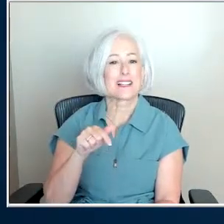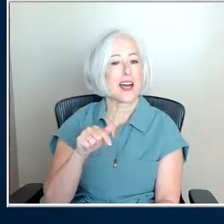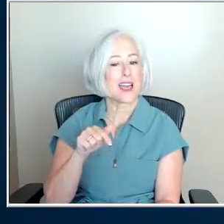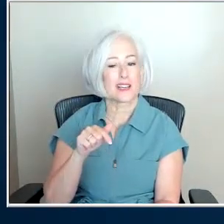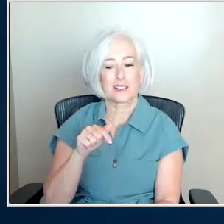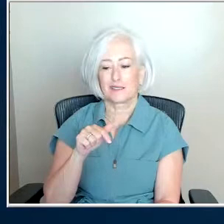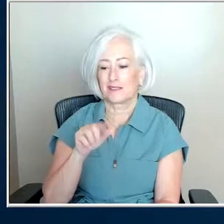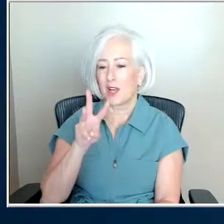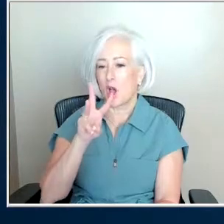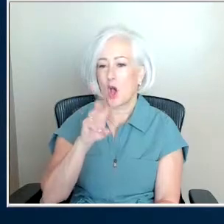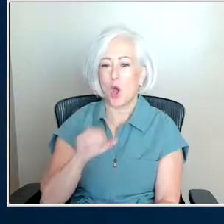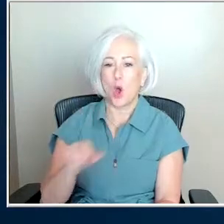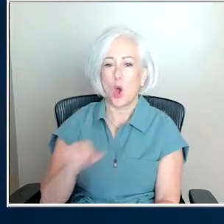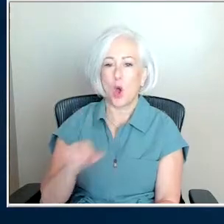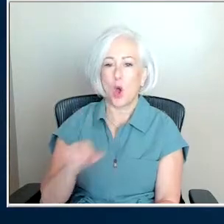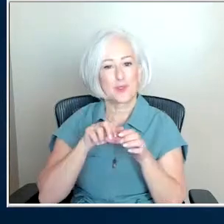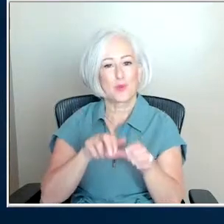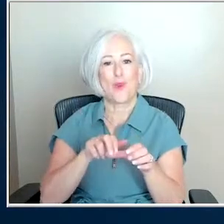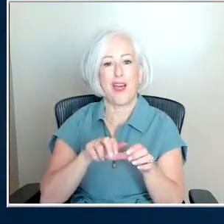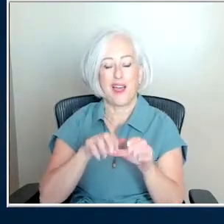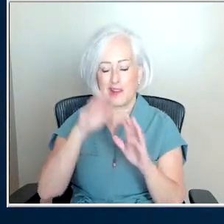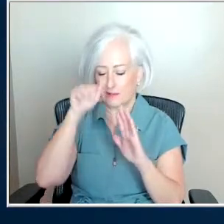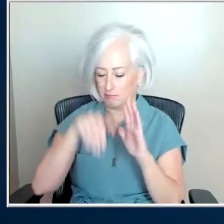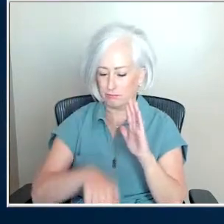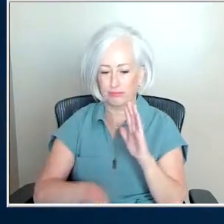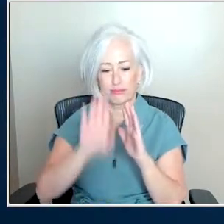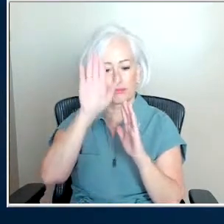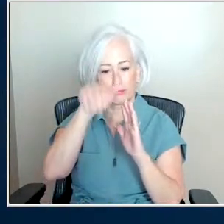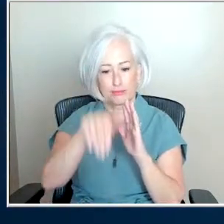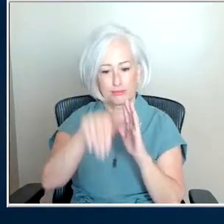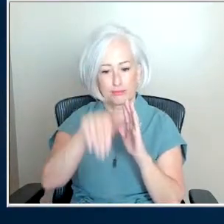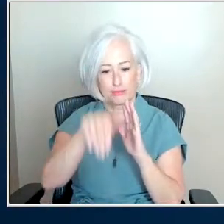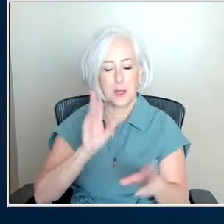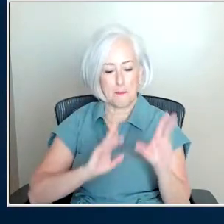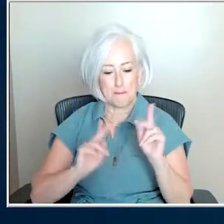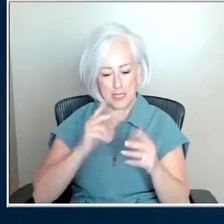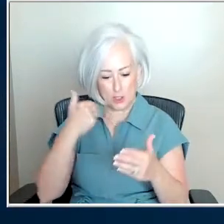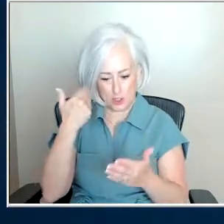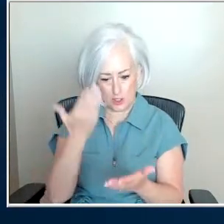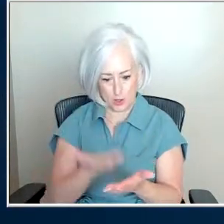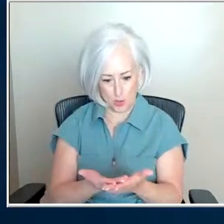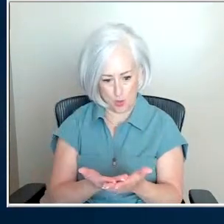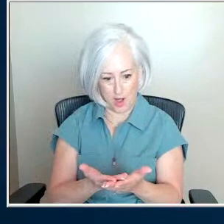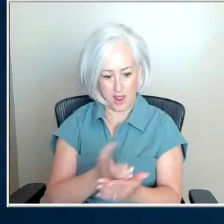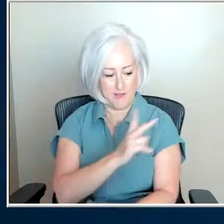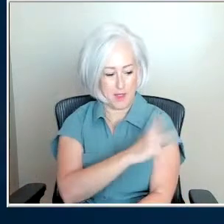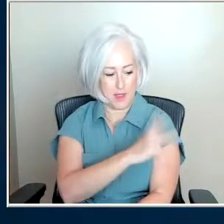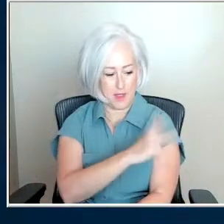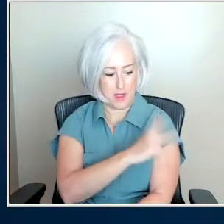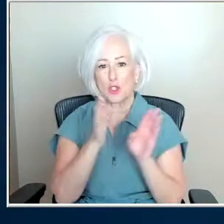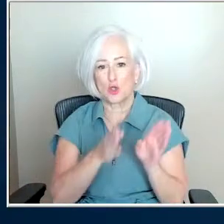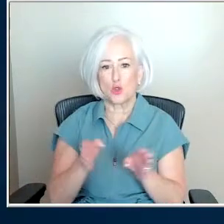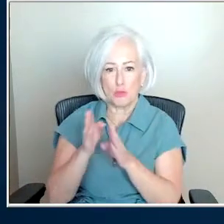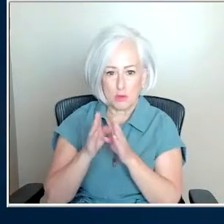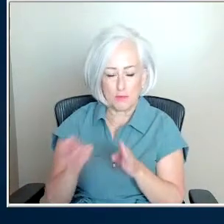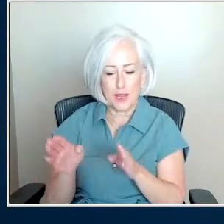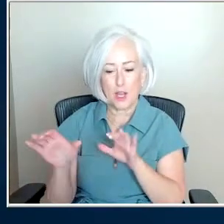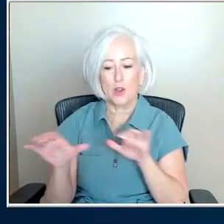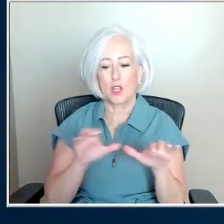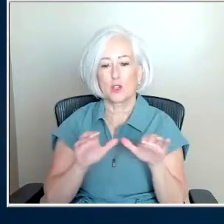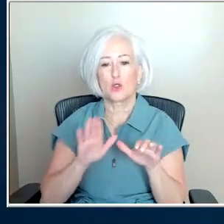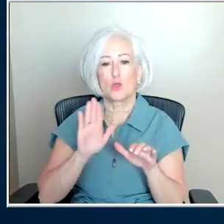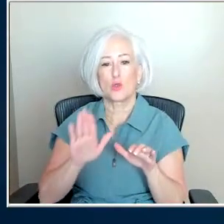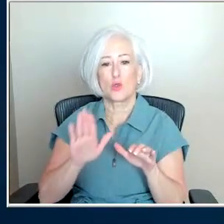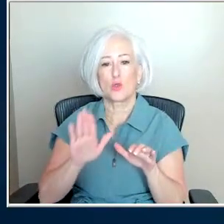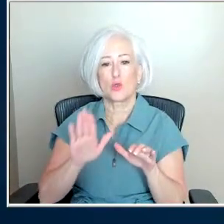cancer is just not common knowledge, and patients come in, they need to prepare, they need to do their due diligence, and